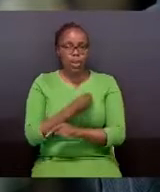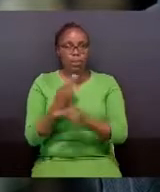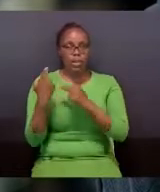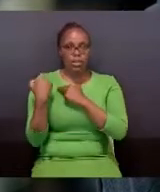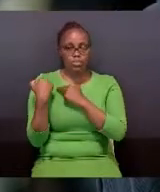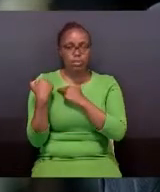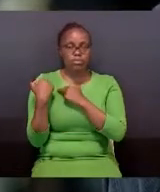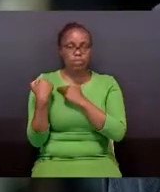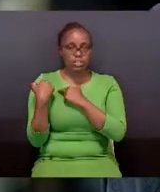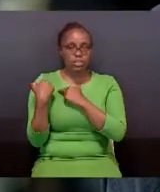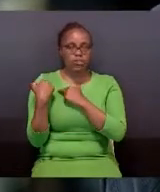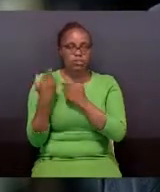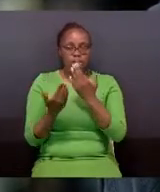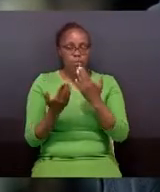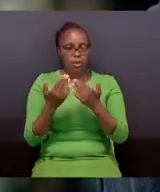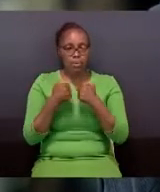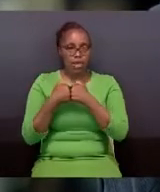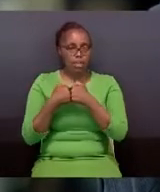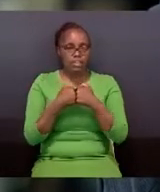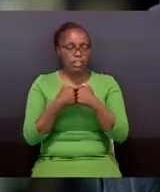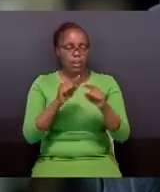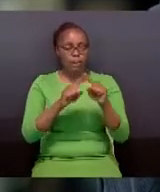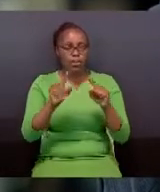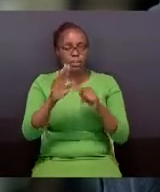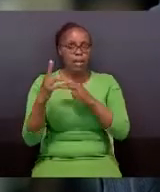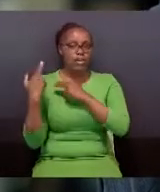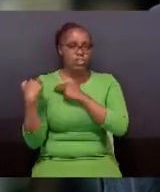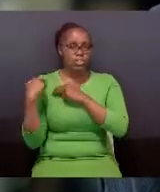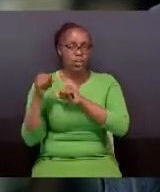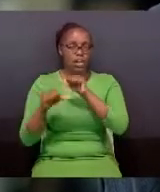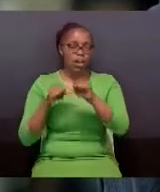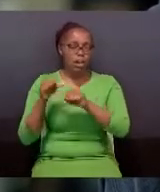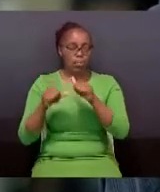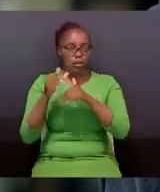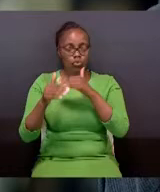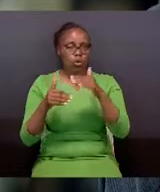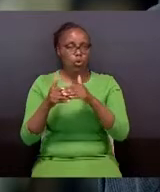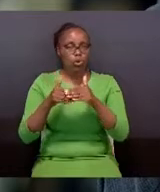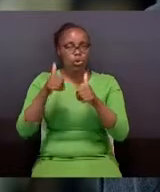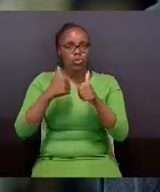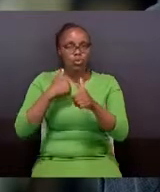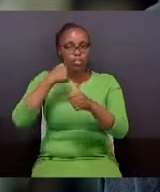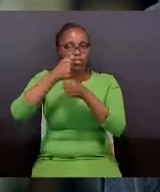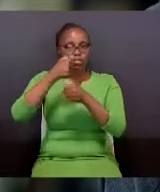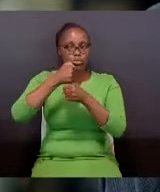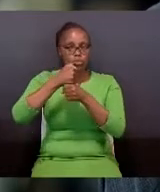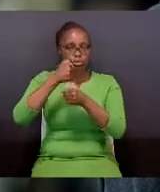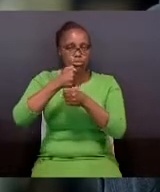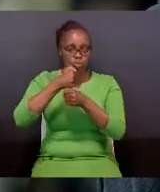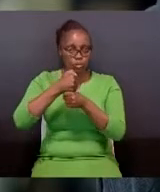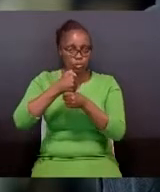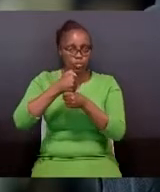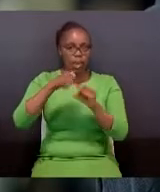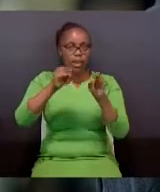responsibility. It may be a challenge, but it is a responsibility above all that we have to exercise, as well as